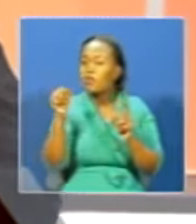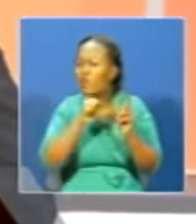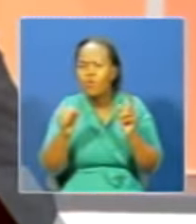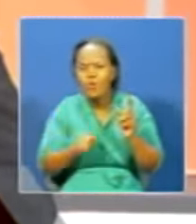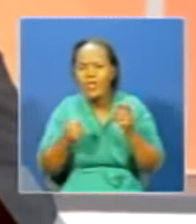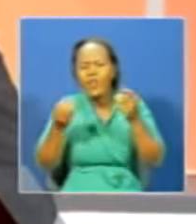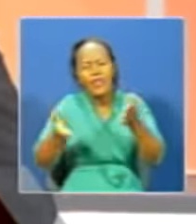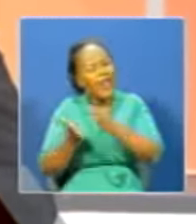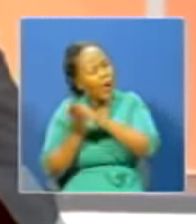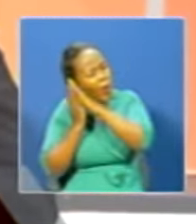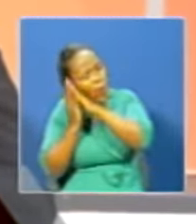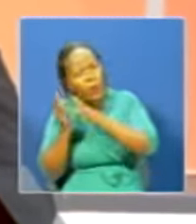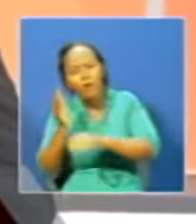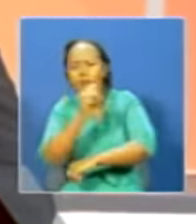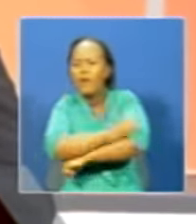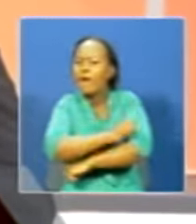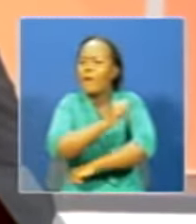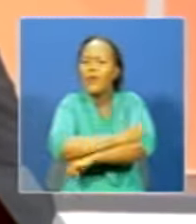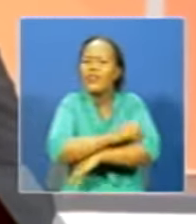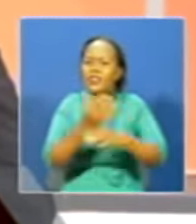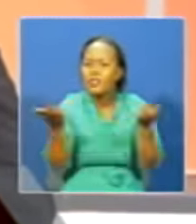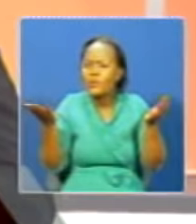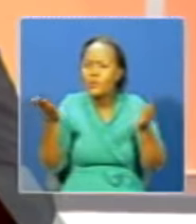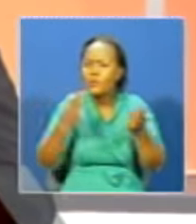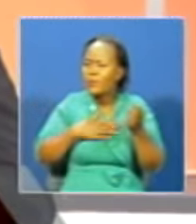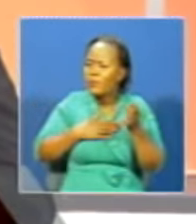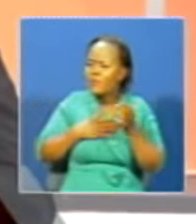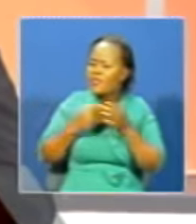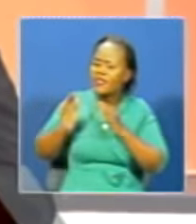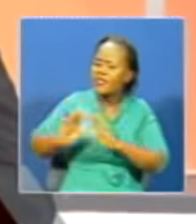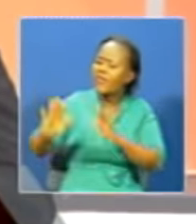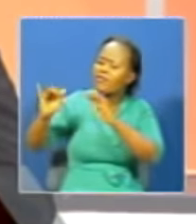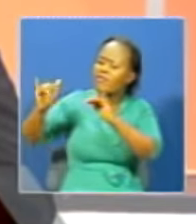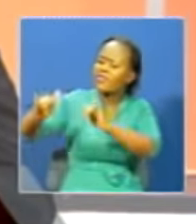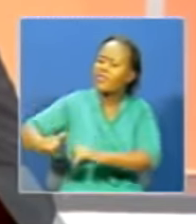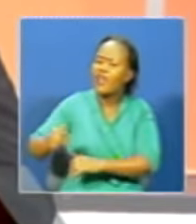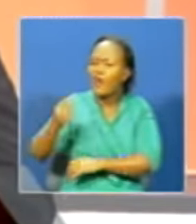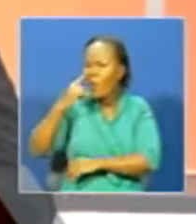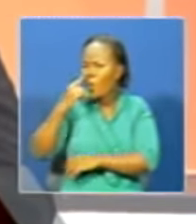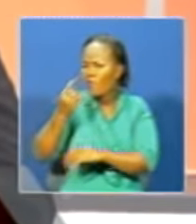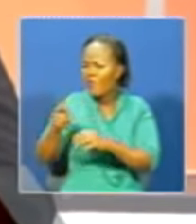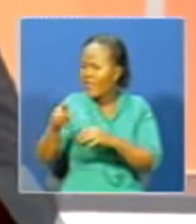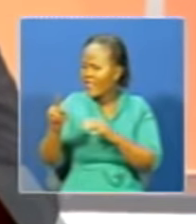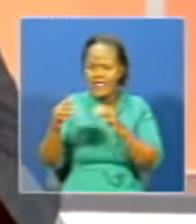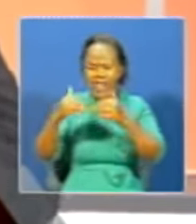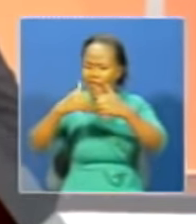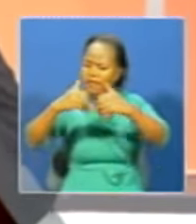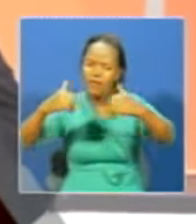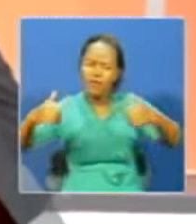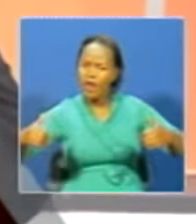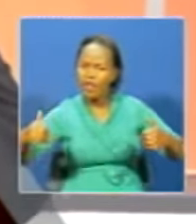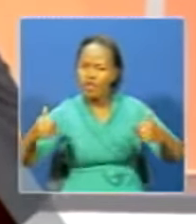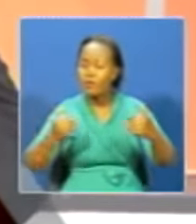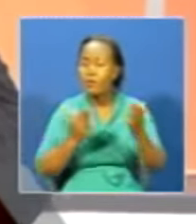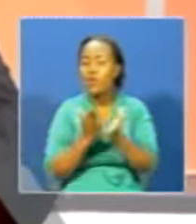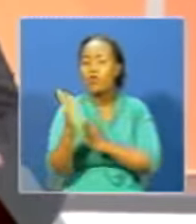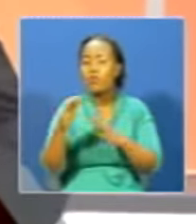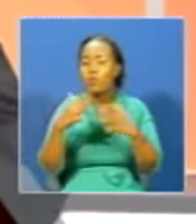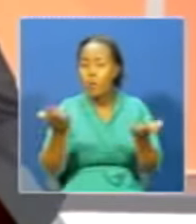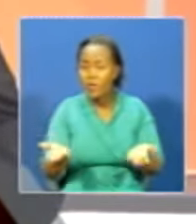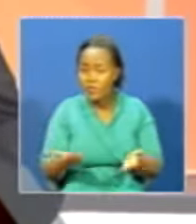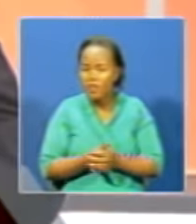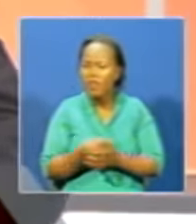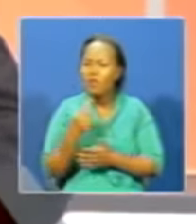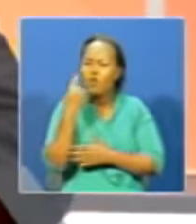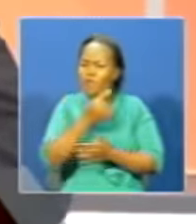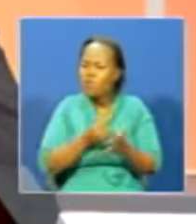yeah. And I was going to be left at home, there's a vacuum in the context of who will you mingle